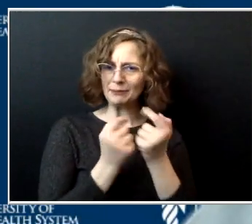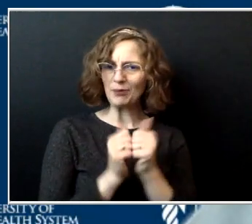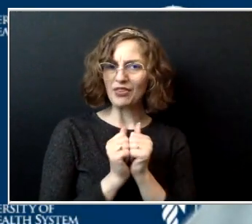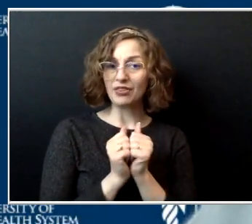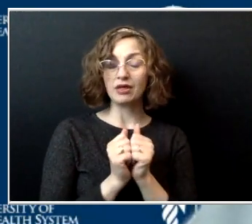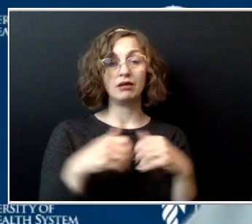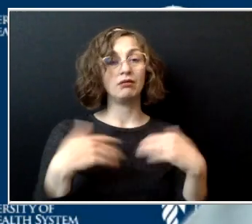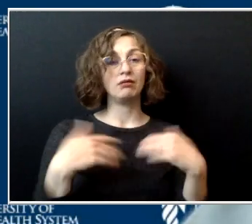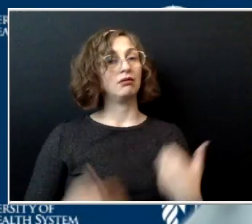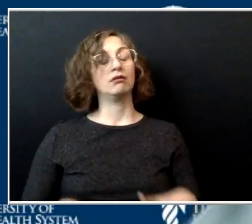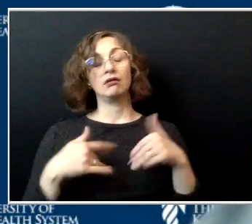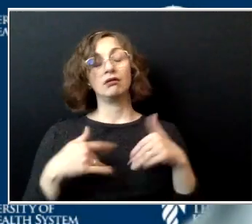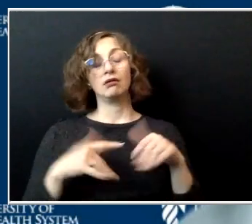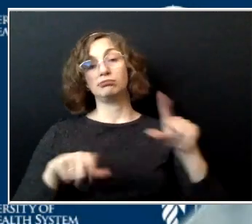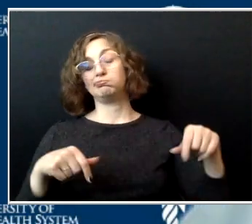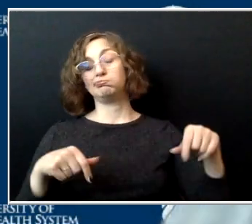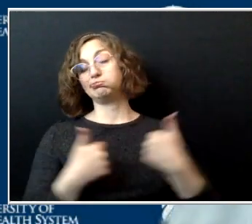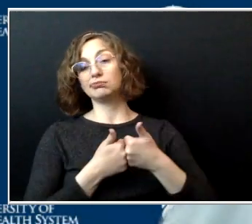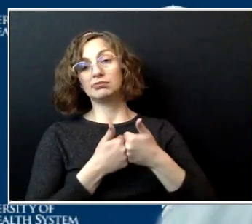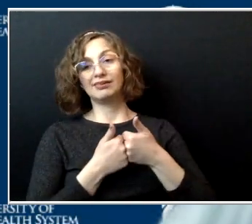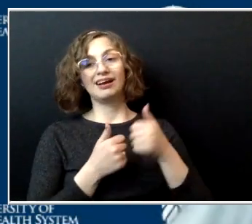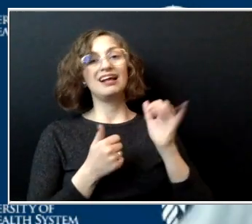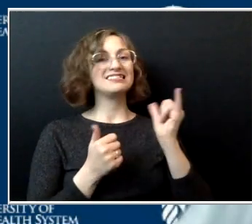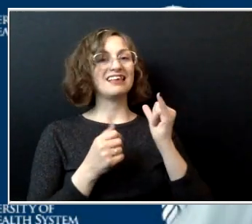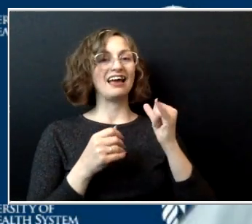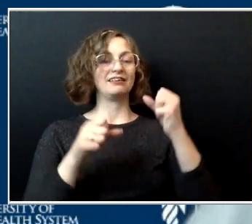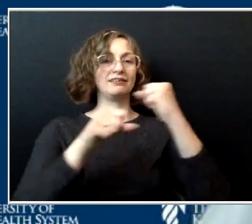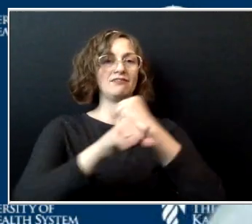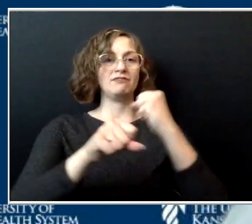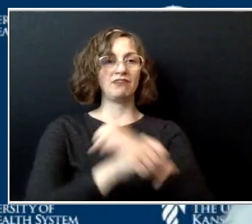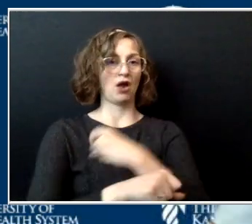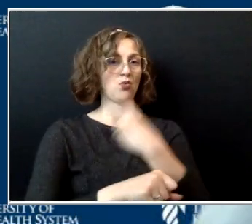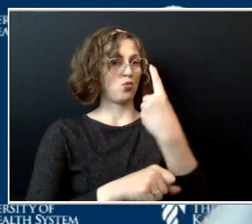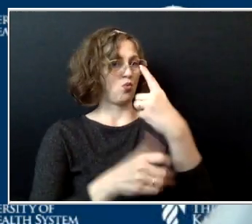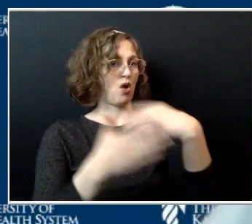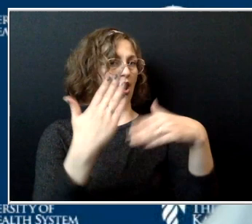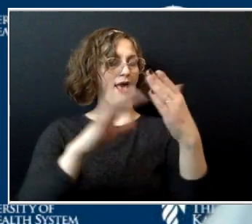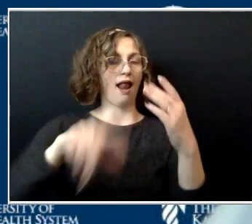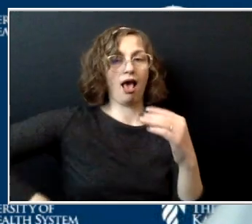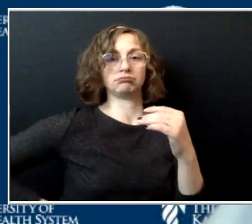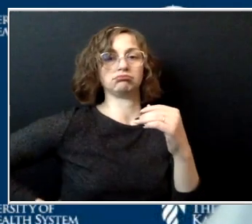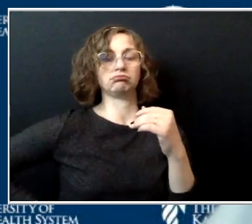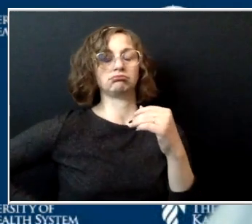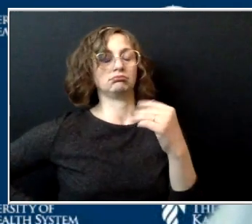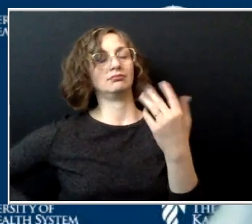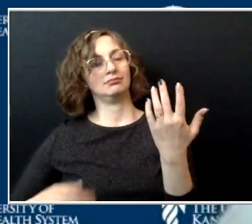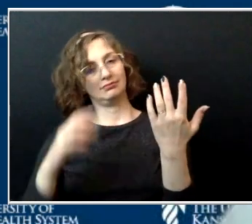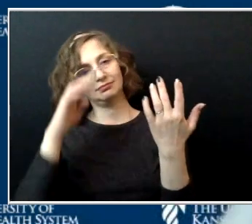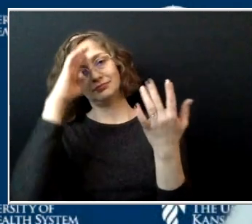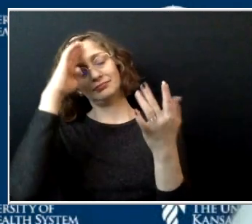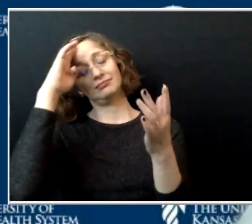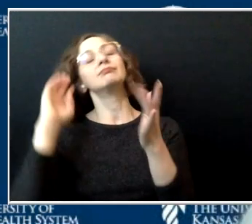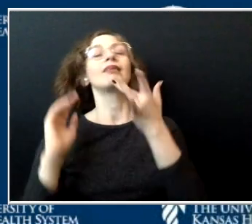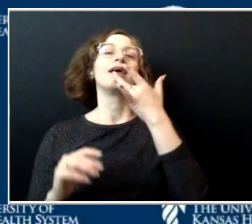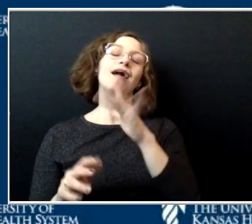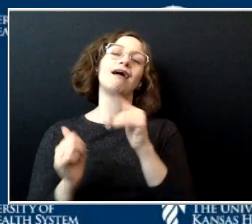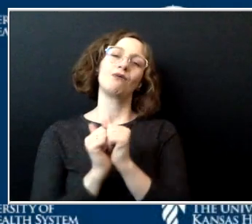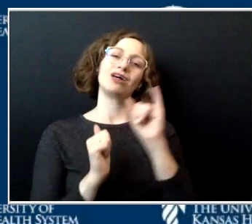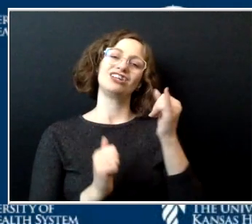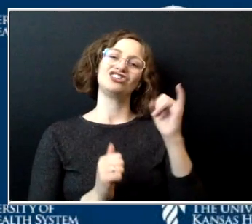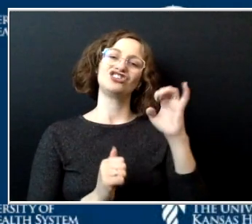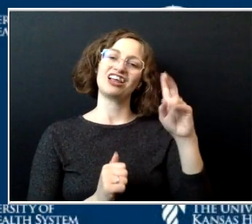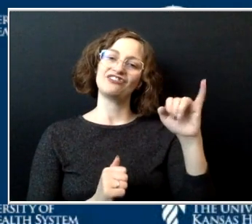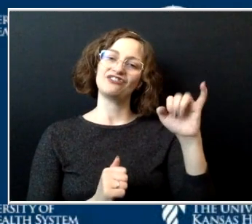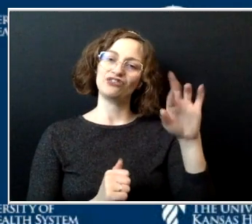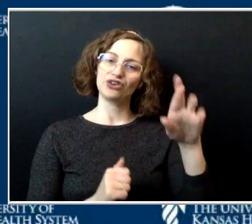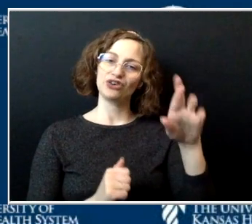with one hand tied behind your back is a great analogy. But fortunately with Jennifer,